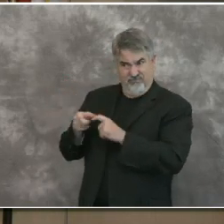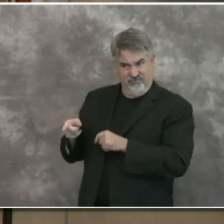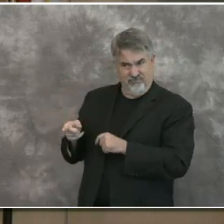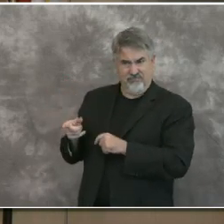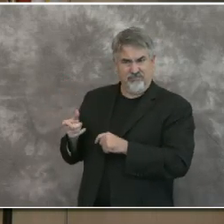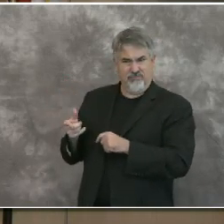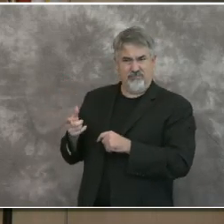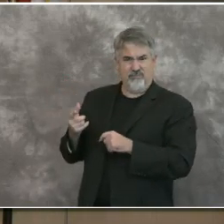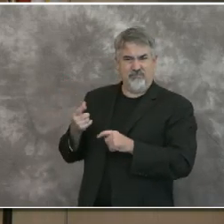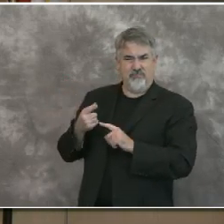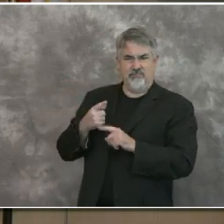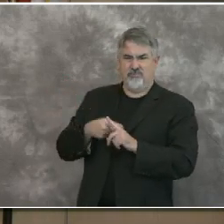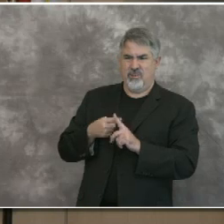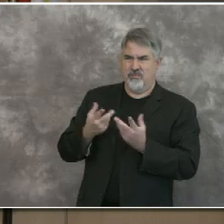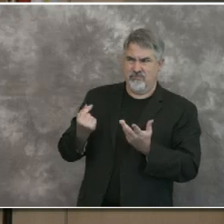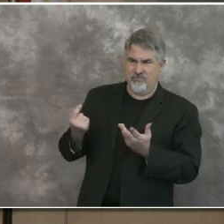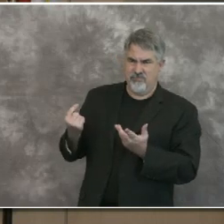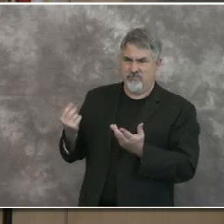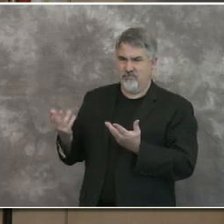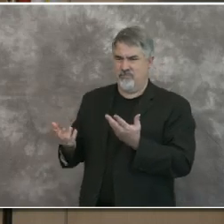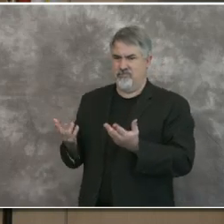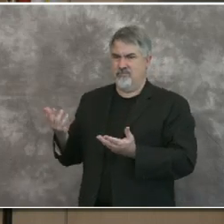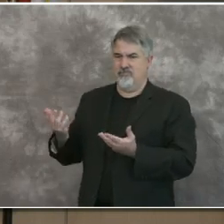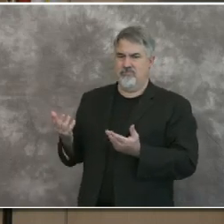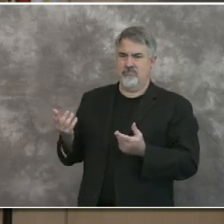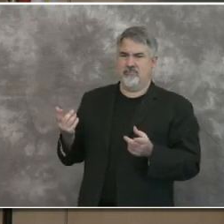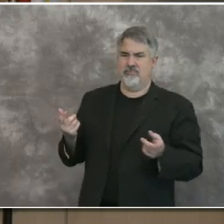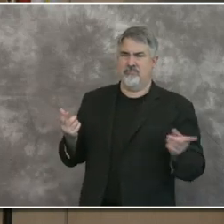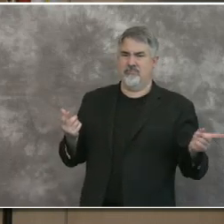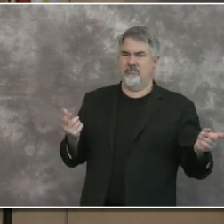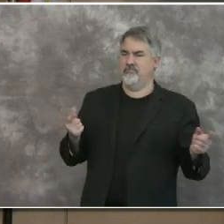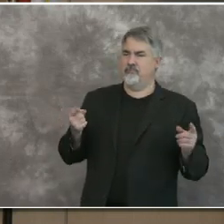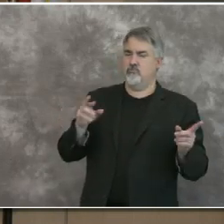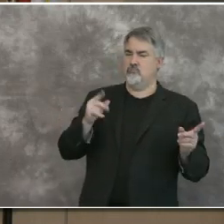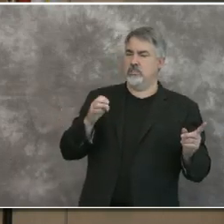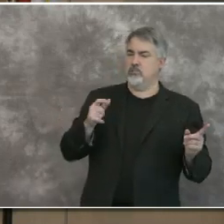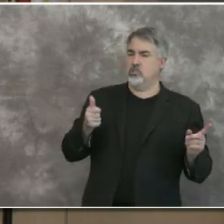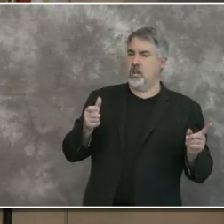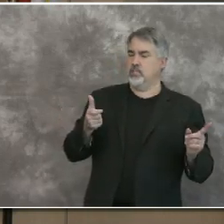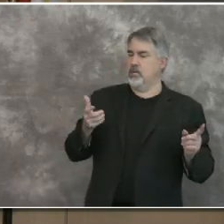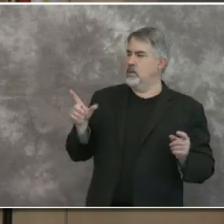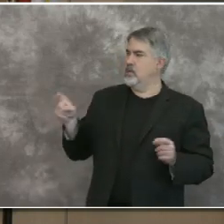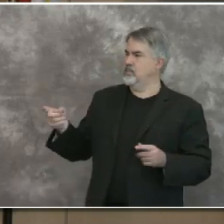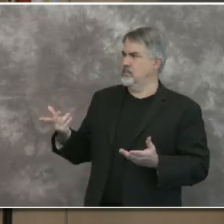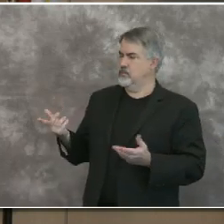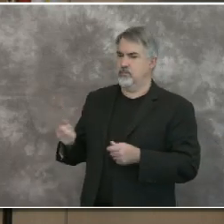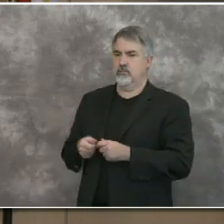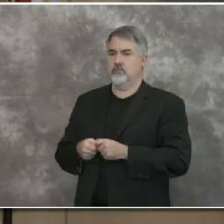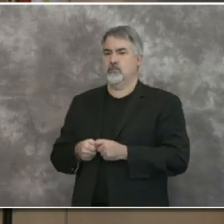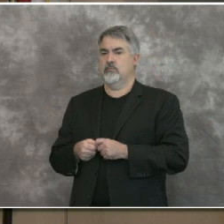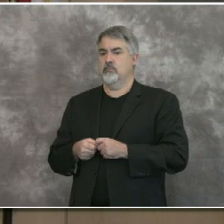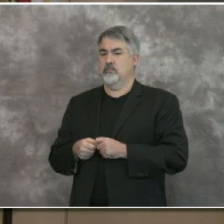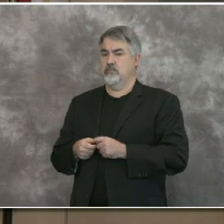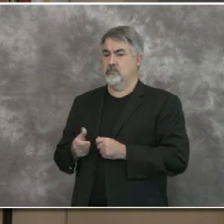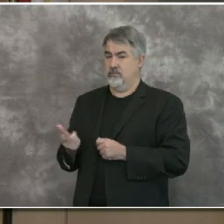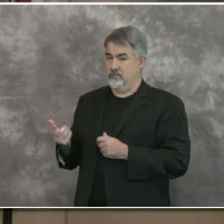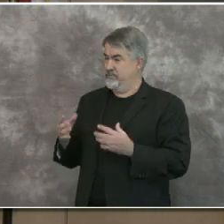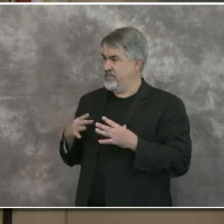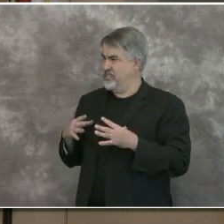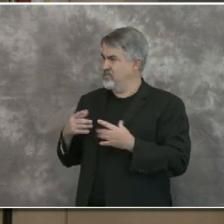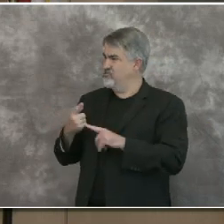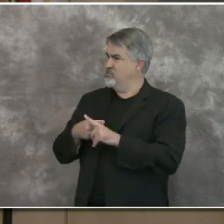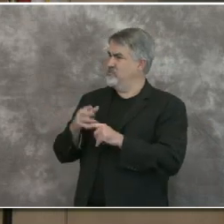the pandemic? And this is from Rachel from 10 News. Yeah, so the notion of a vacation rental, short-term vacation